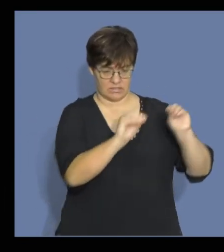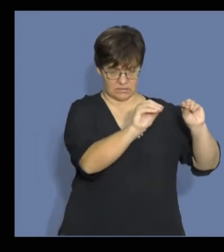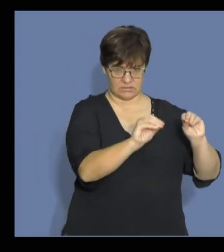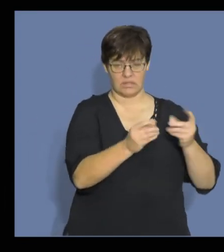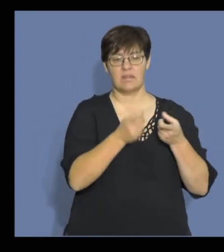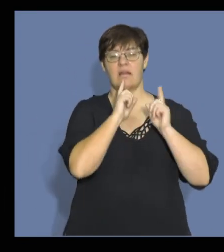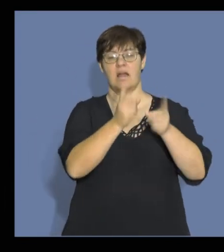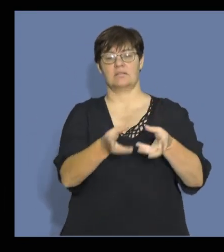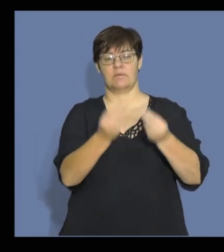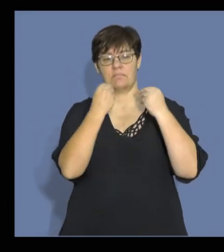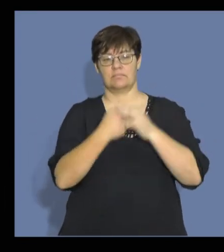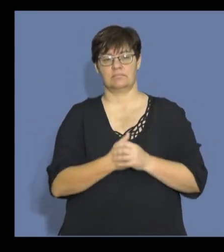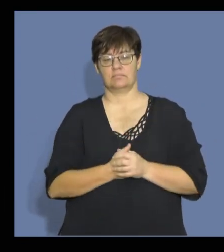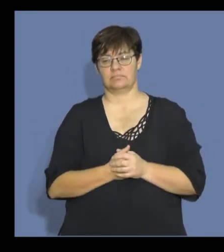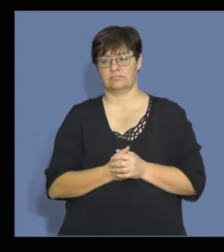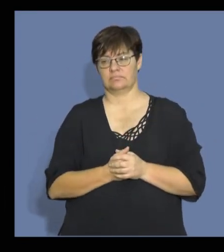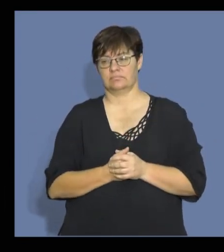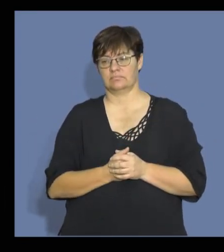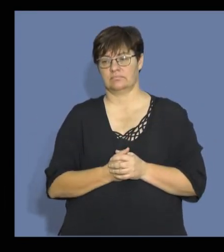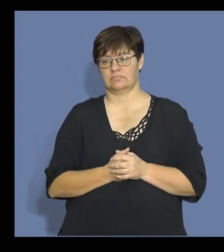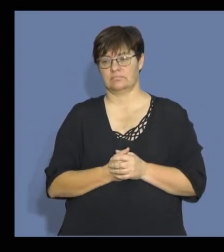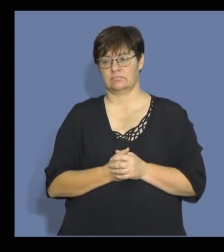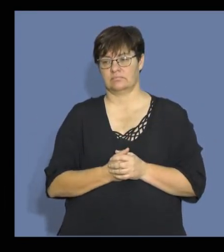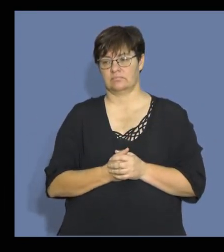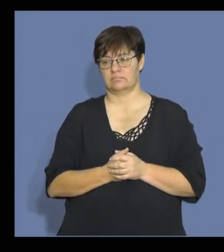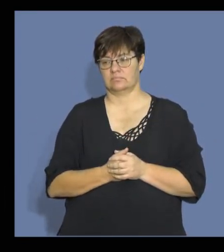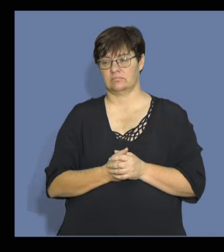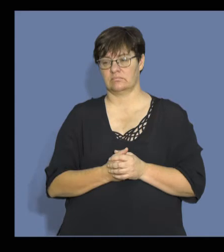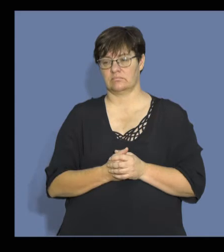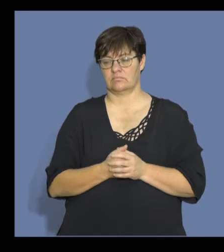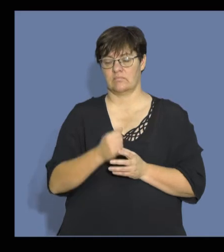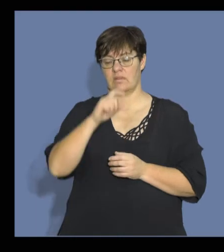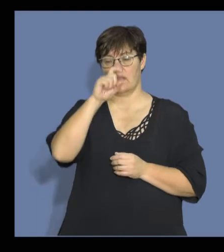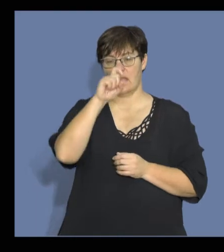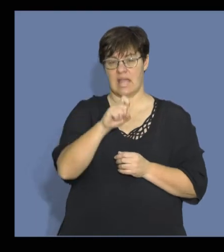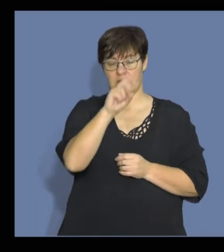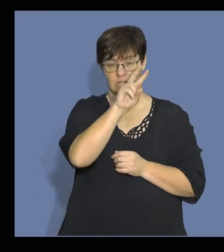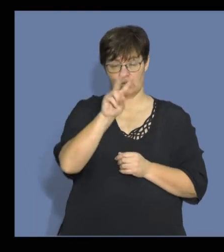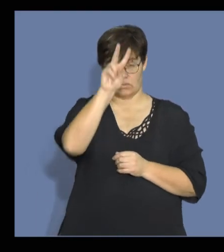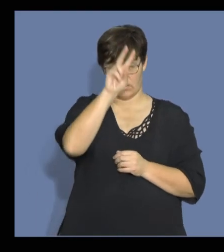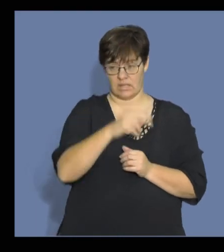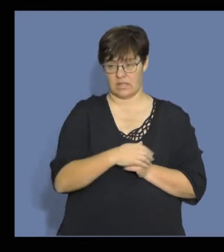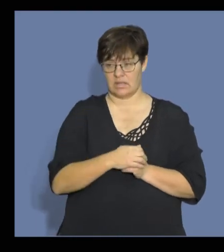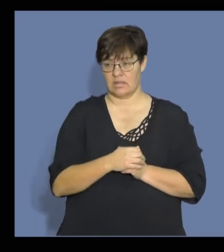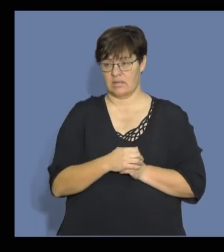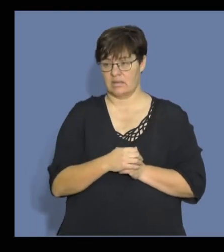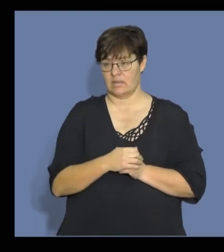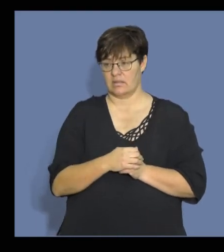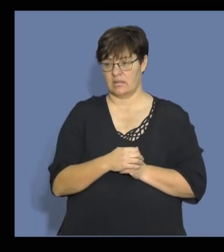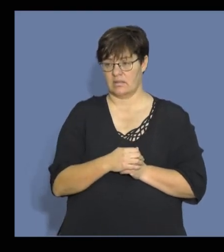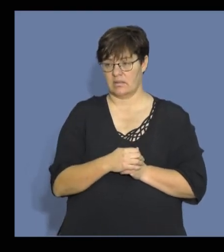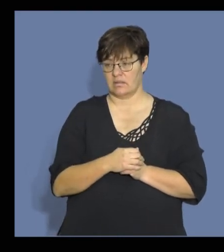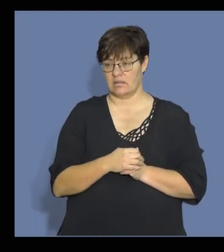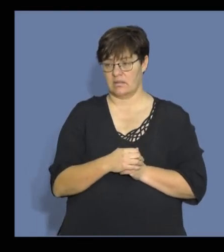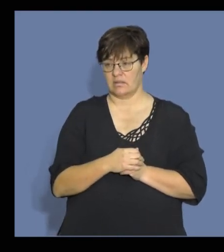one side, and get an answer here. So let me do that. Here I'm going to